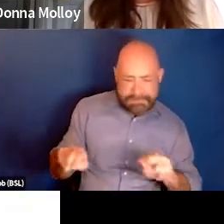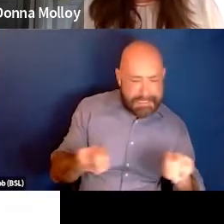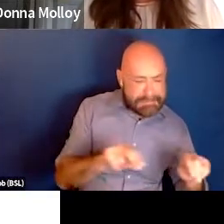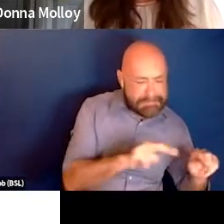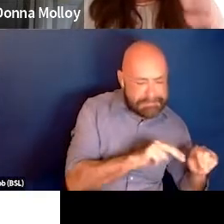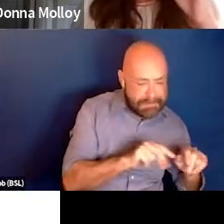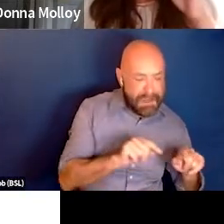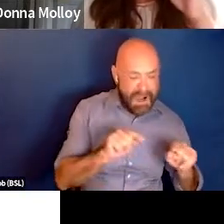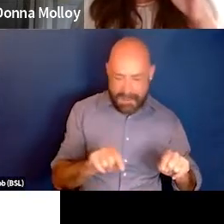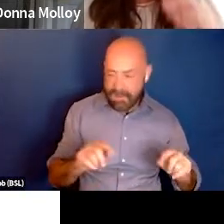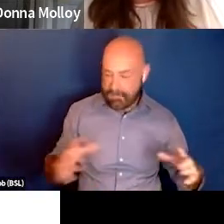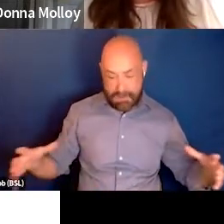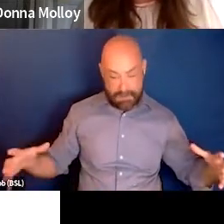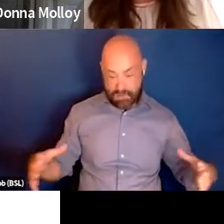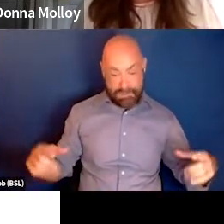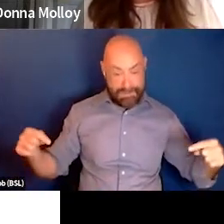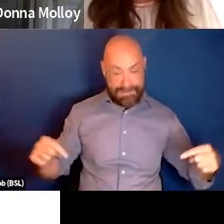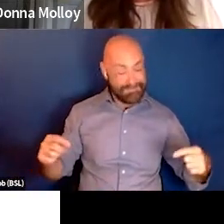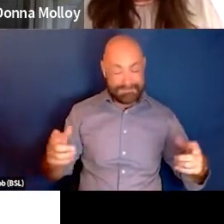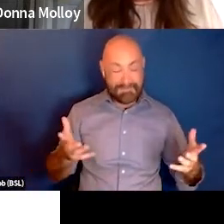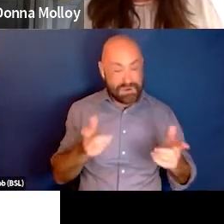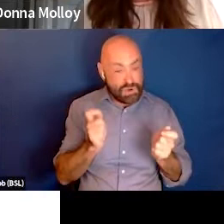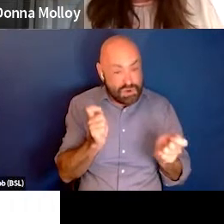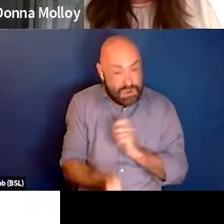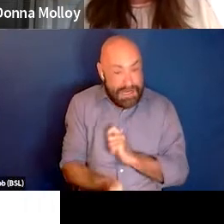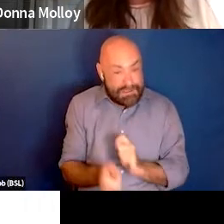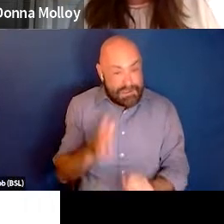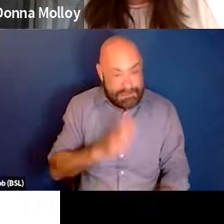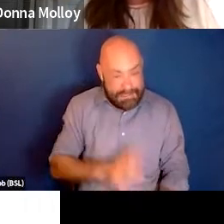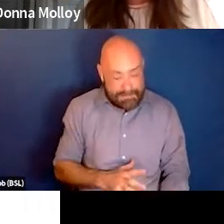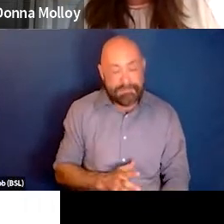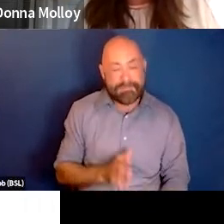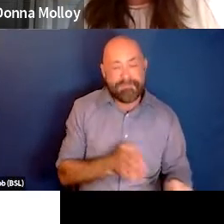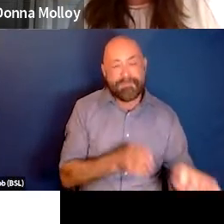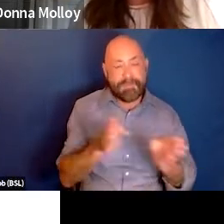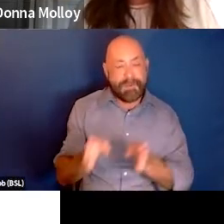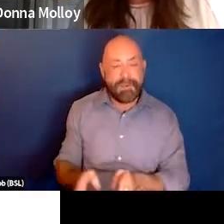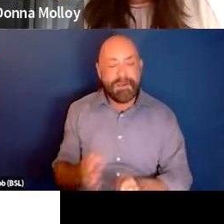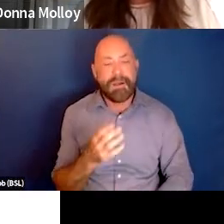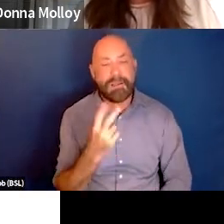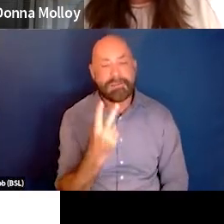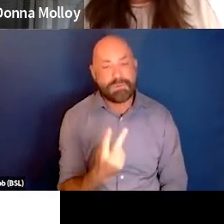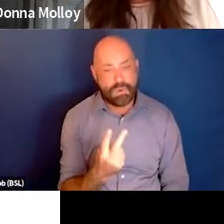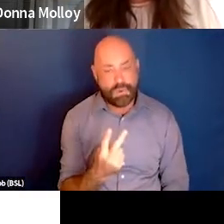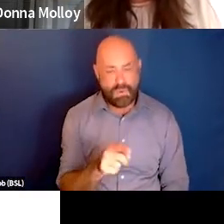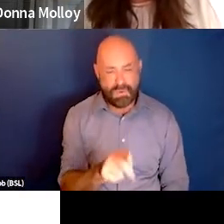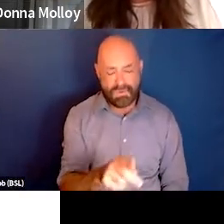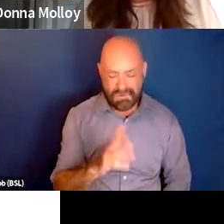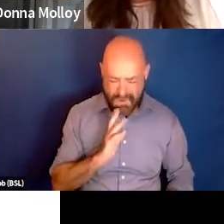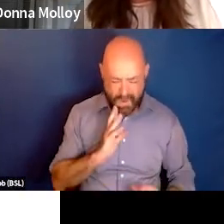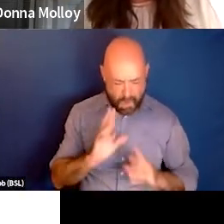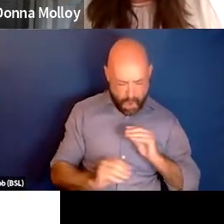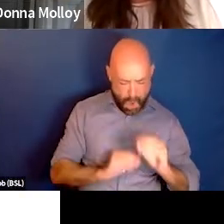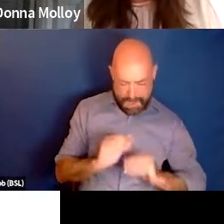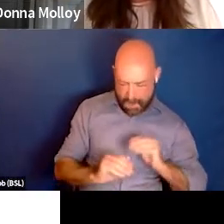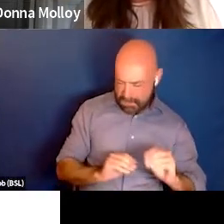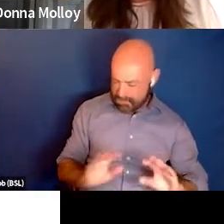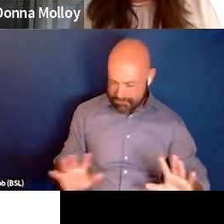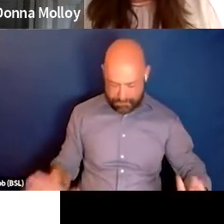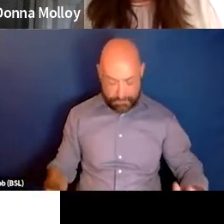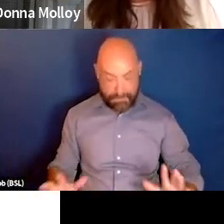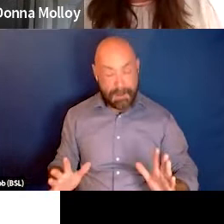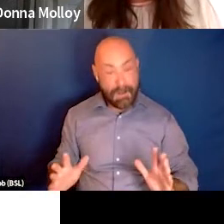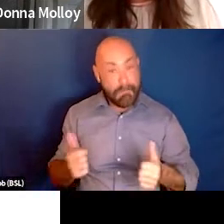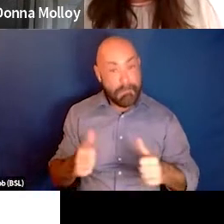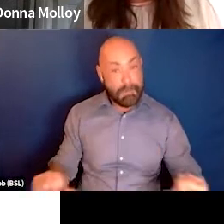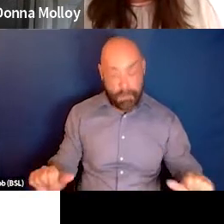together to agree that change is necessary. Step two focuses on working out what the specific added value is that